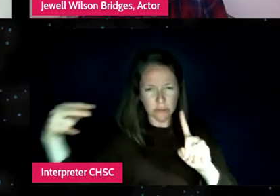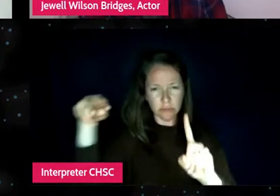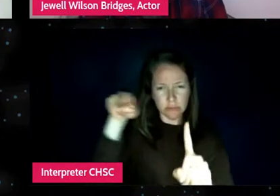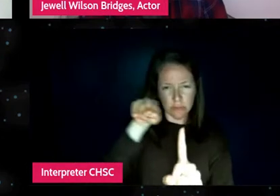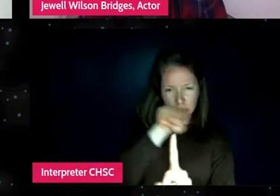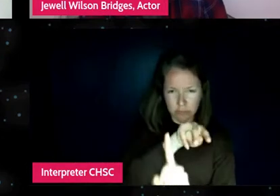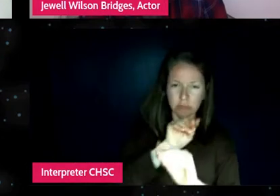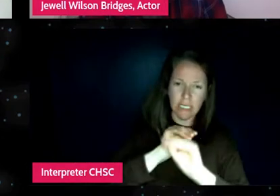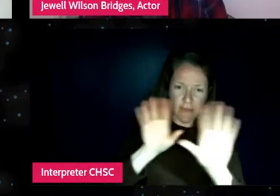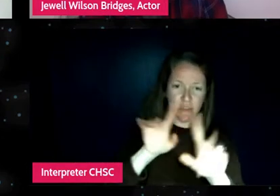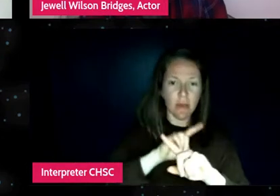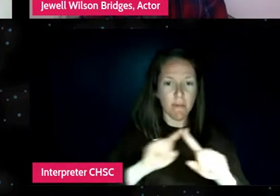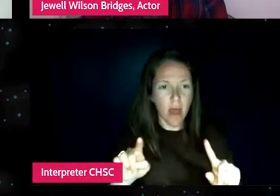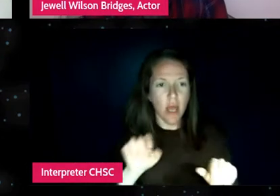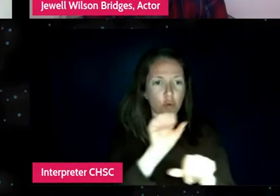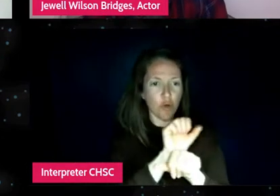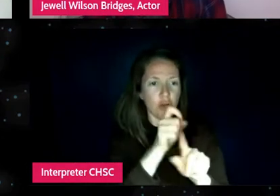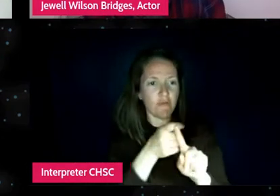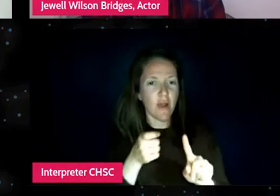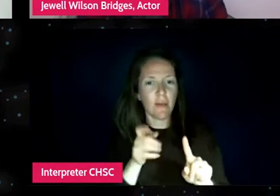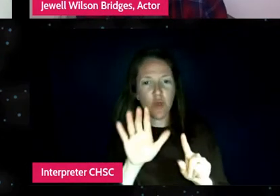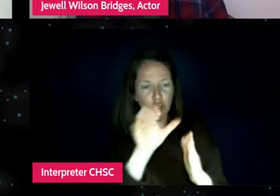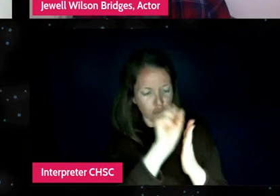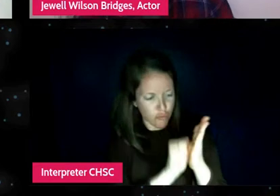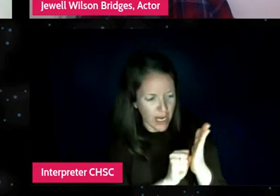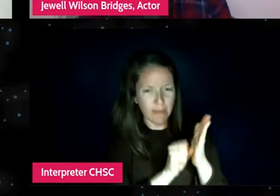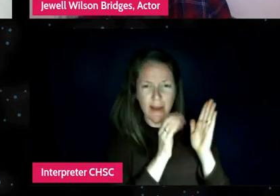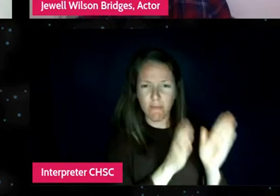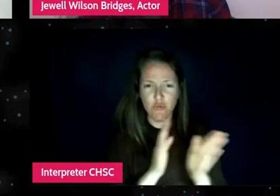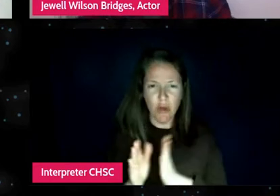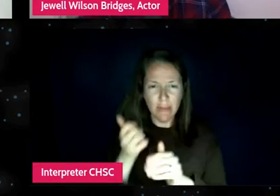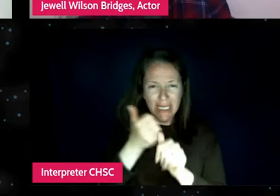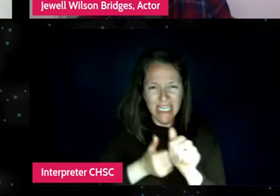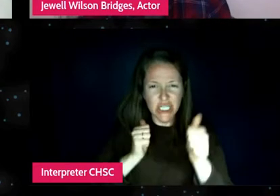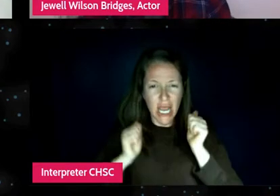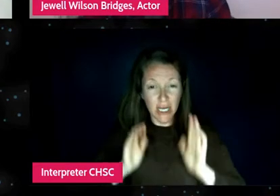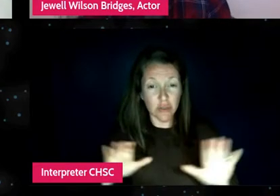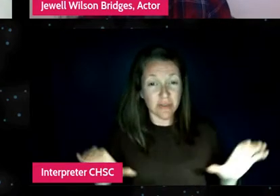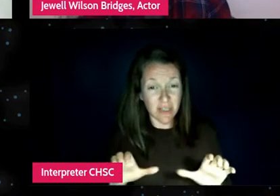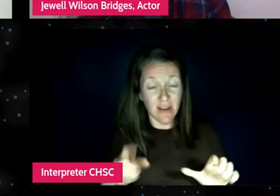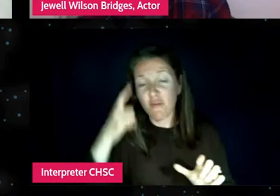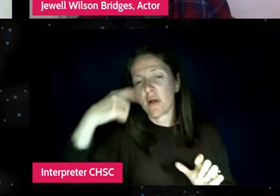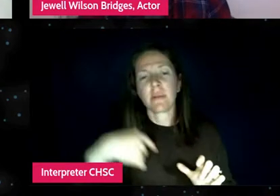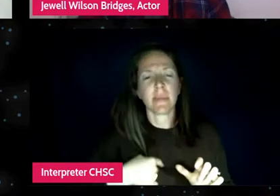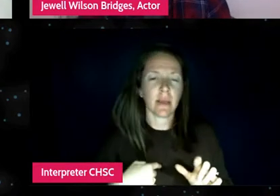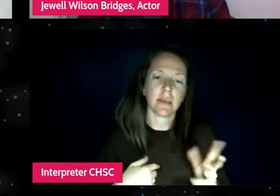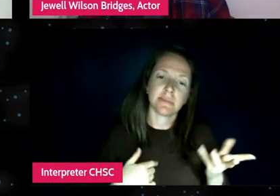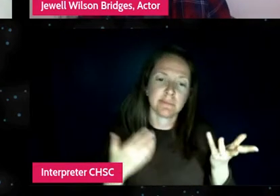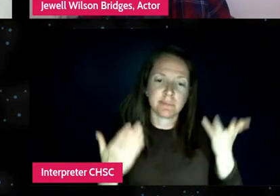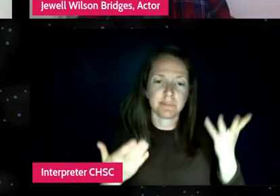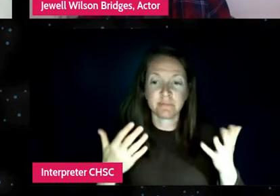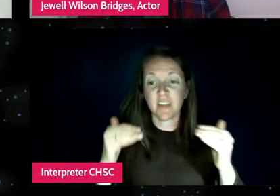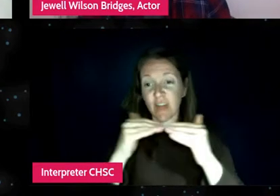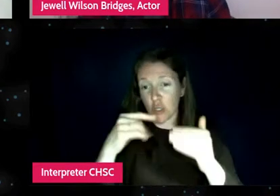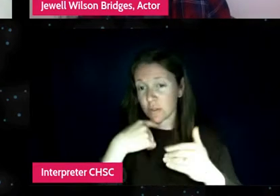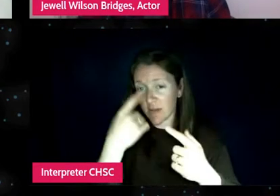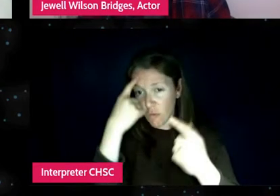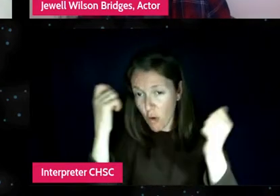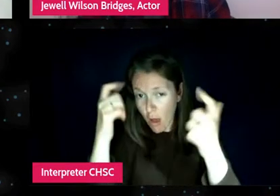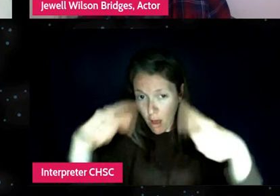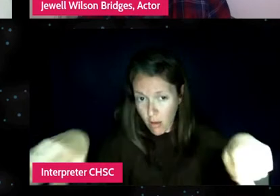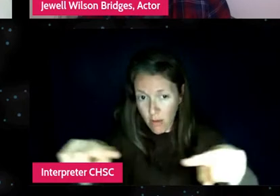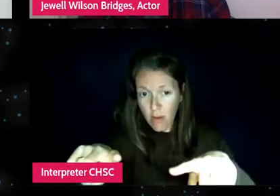script, work from the different prep that I'm sure respectively each of us actors did, at least for me, and I think it might be fair to say for everyone, it